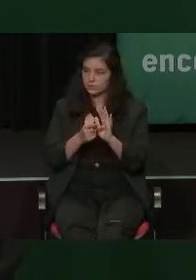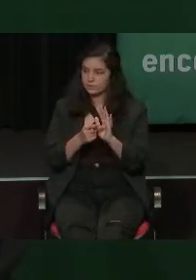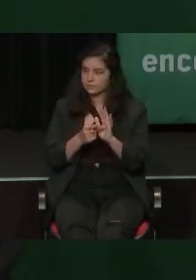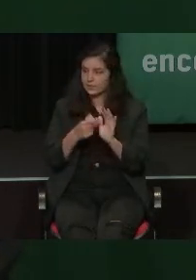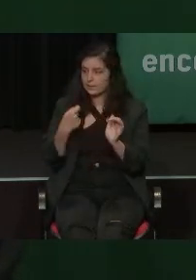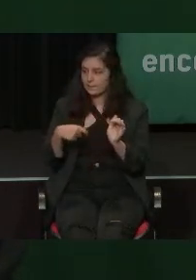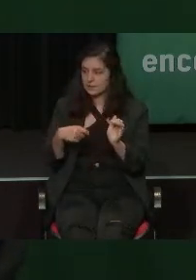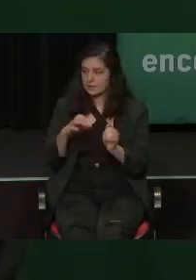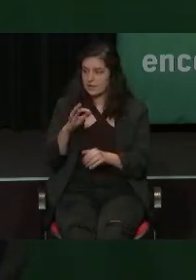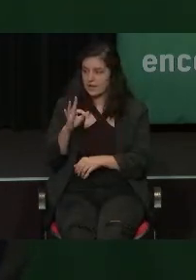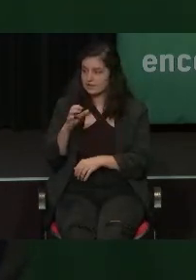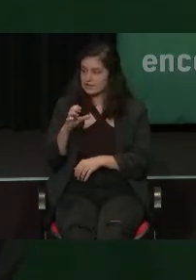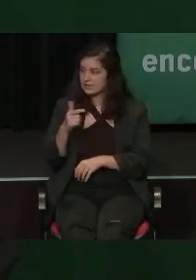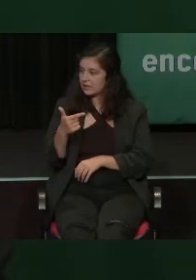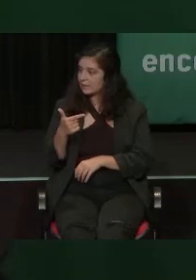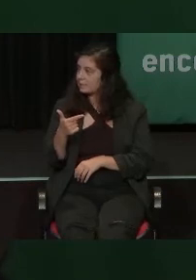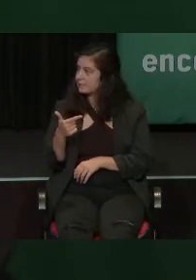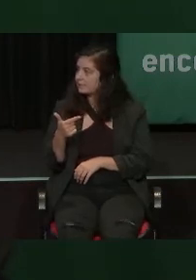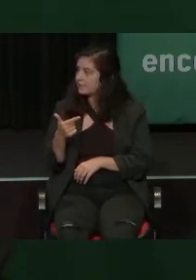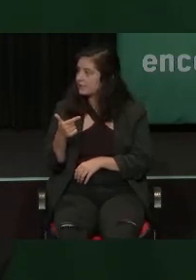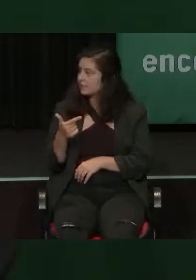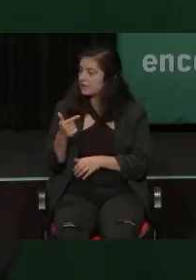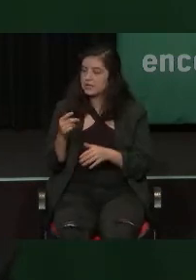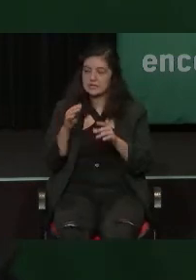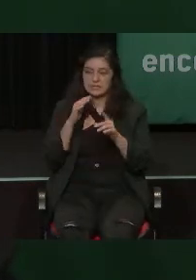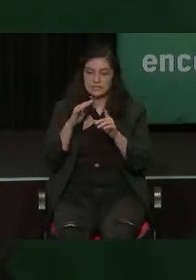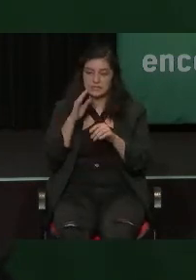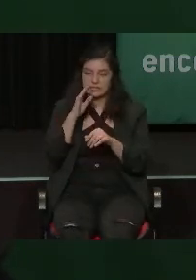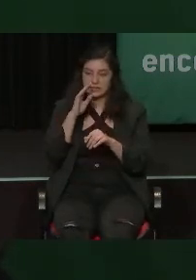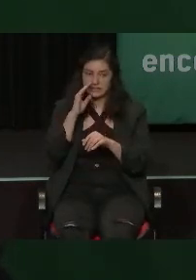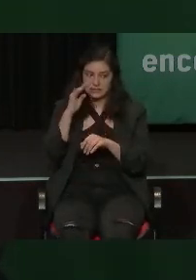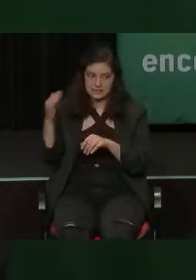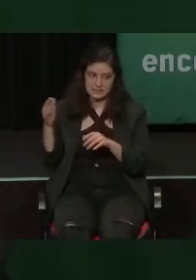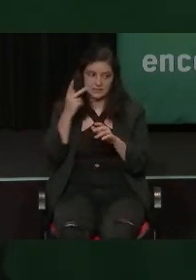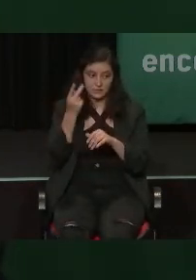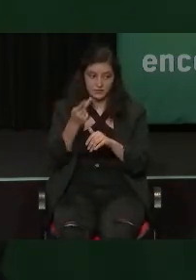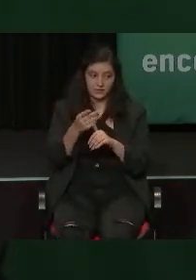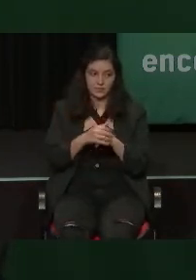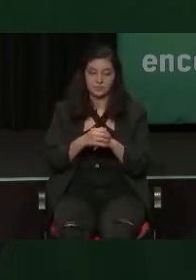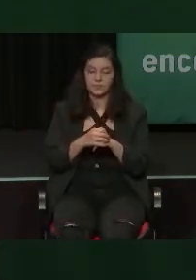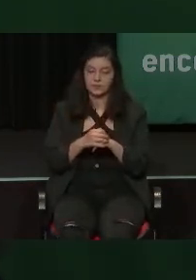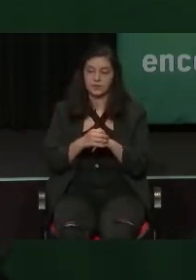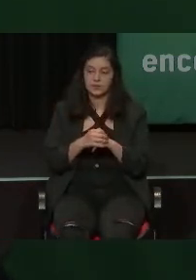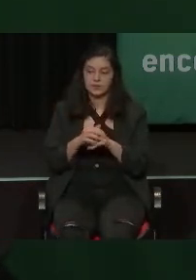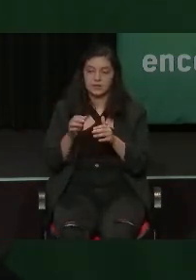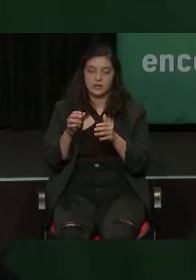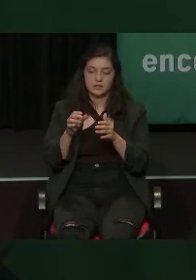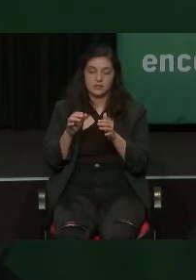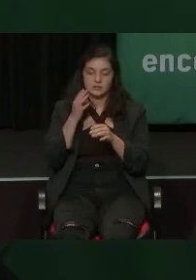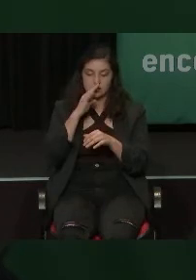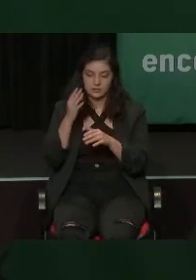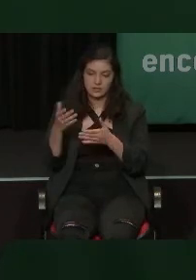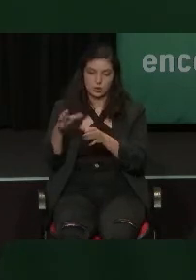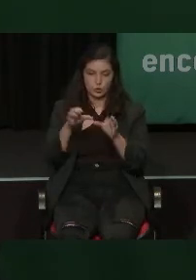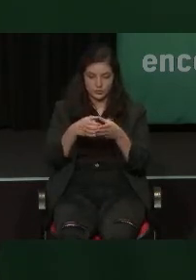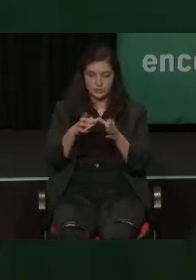President of the FCT, Science Viva, the scientific commissioners, and your